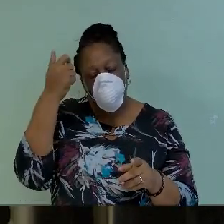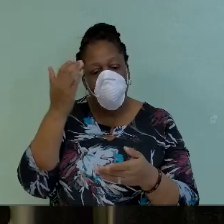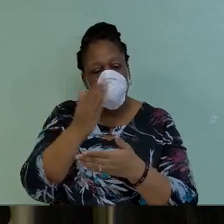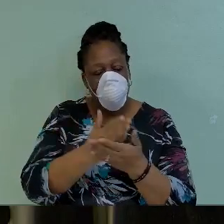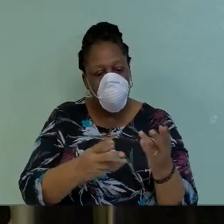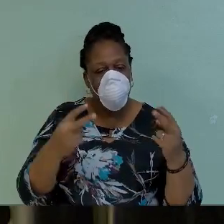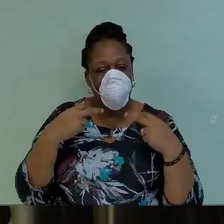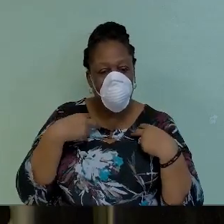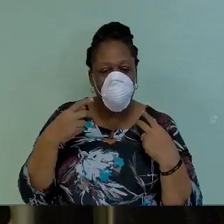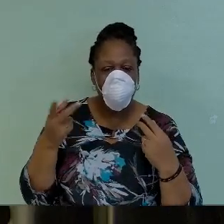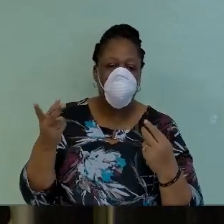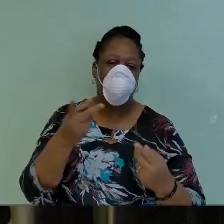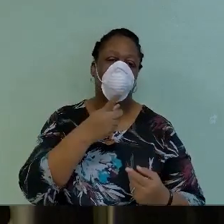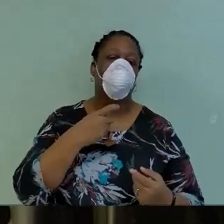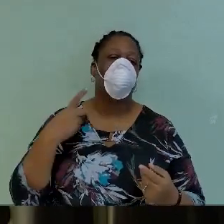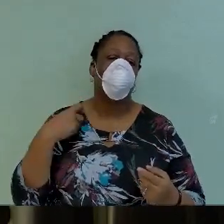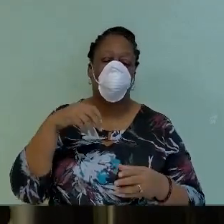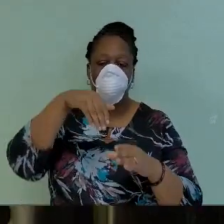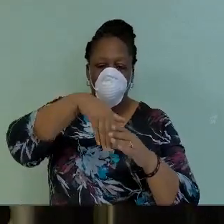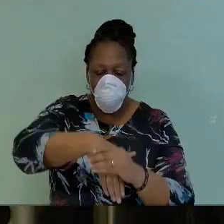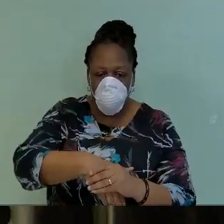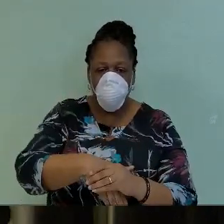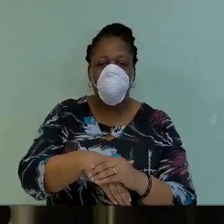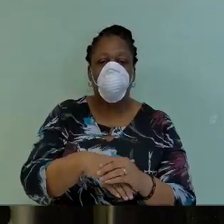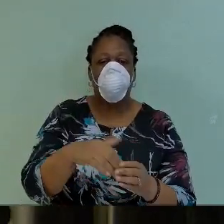most instances, you're not